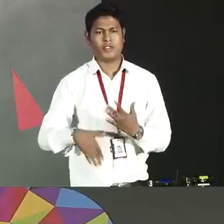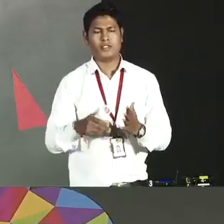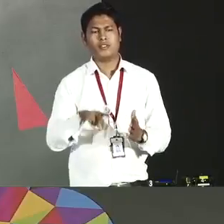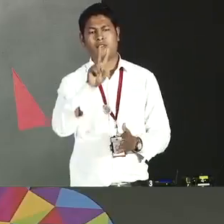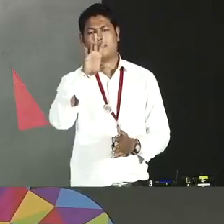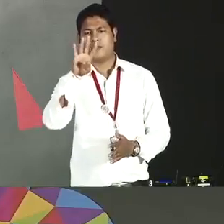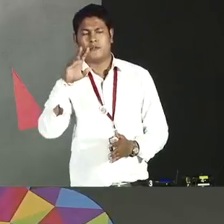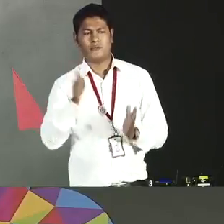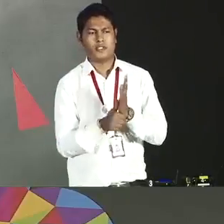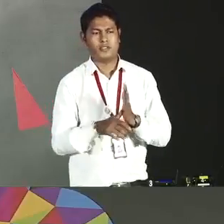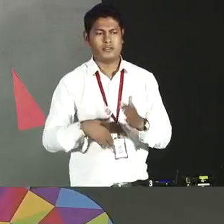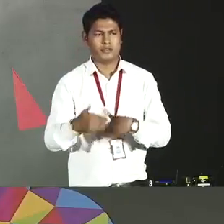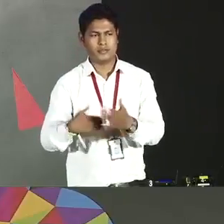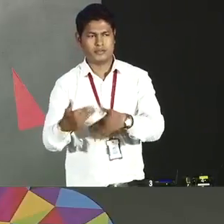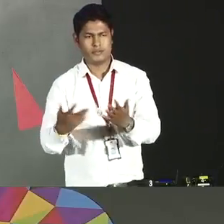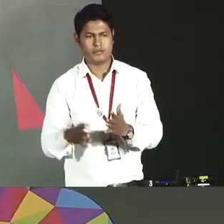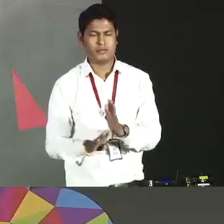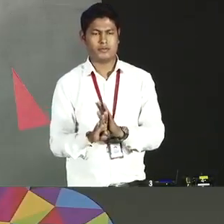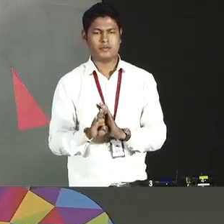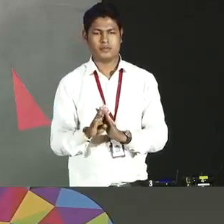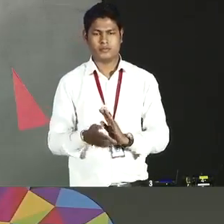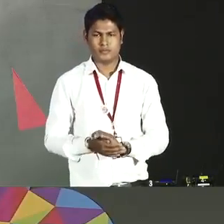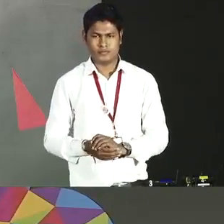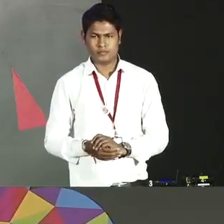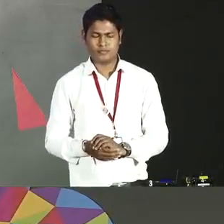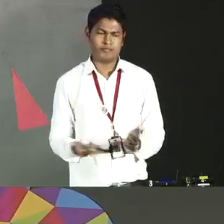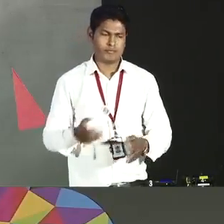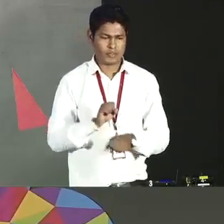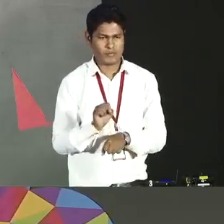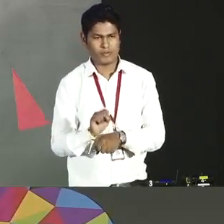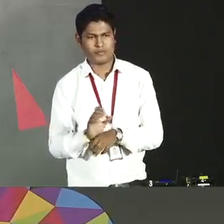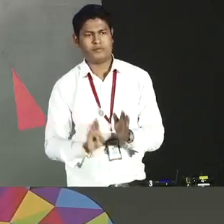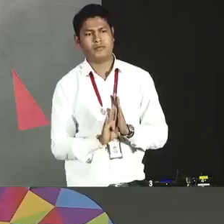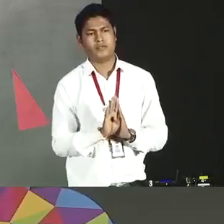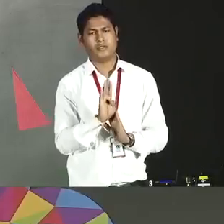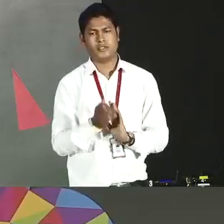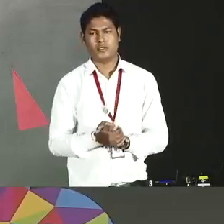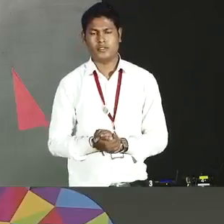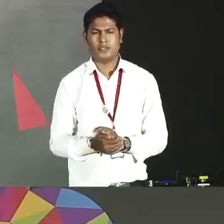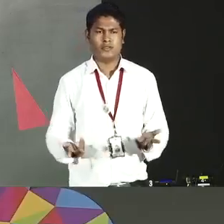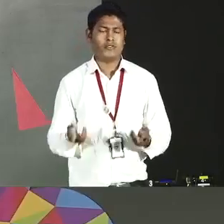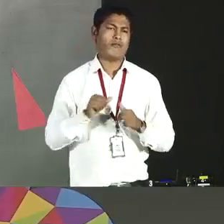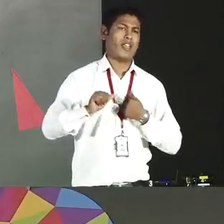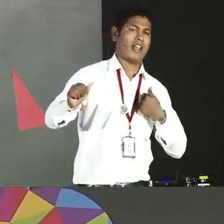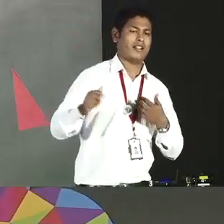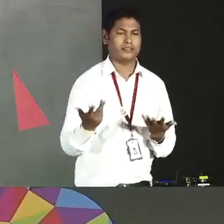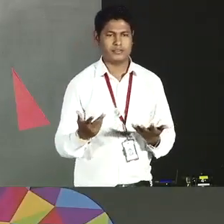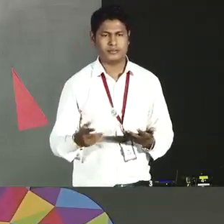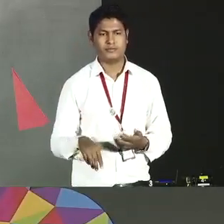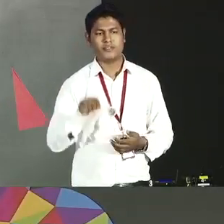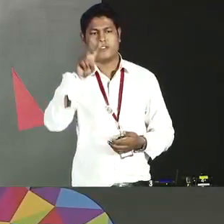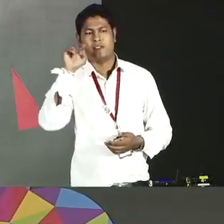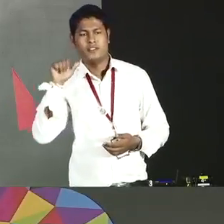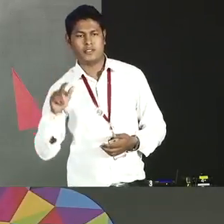Ava started getting help. She started getting help every day and working on things. Ava's now 5. Ava will be going to